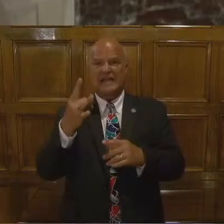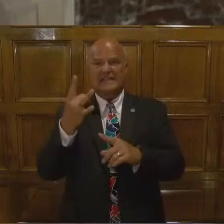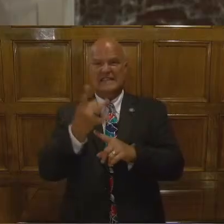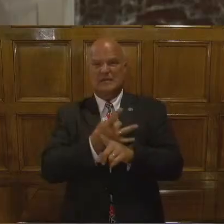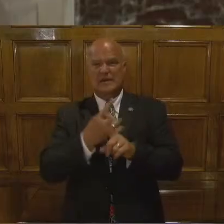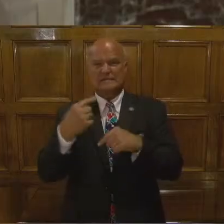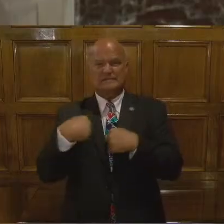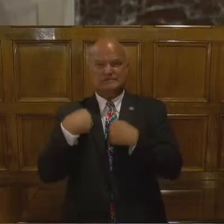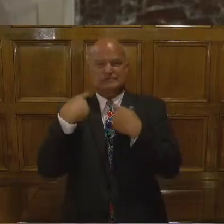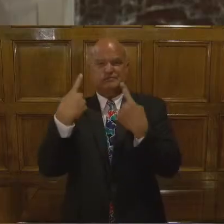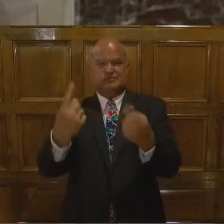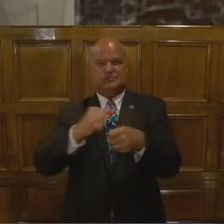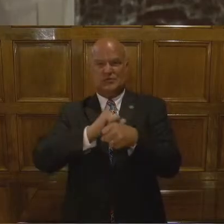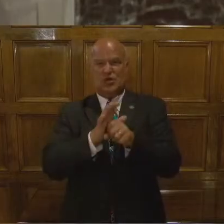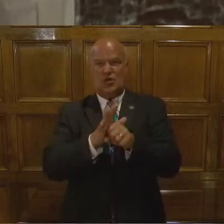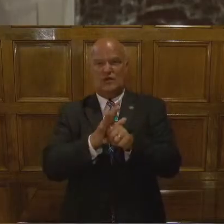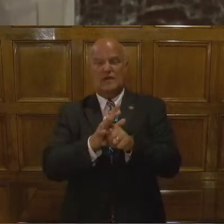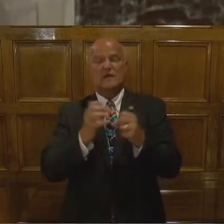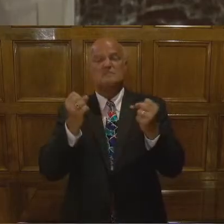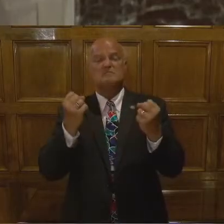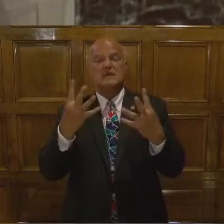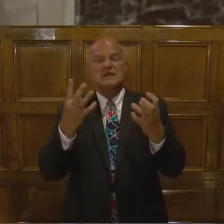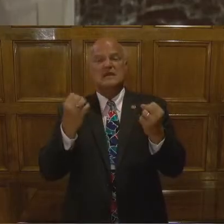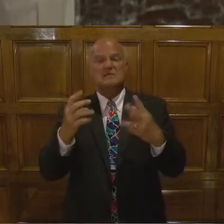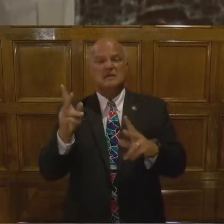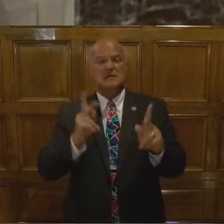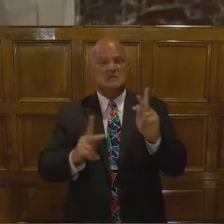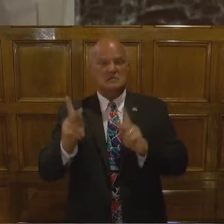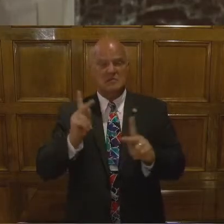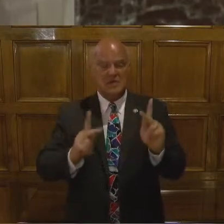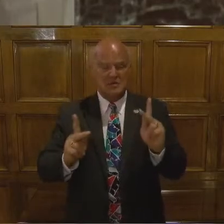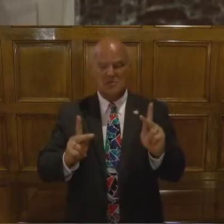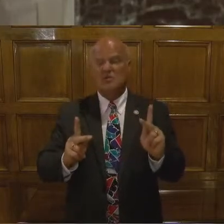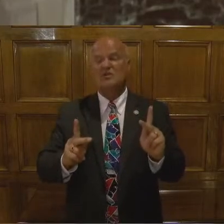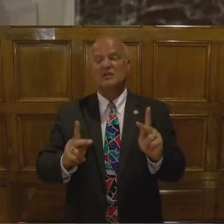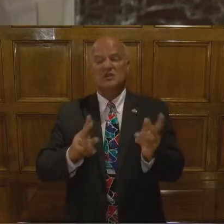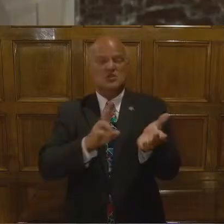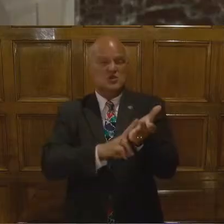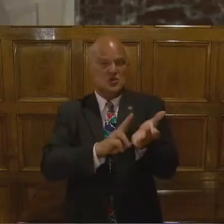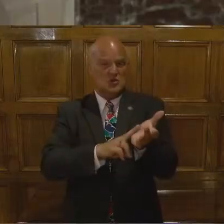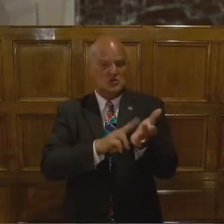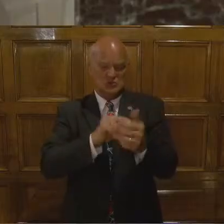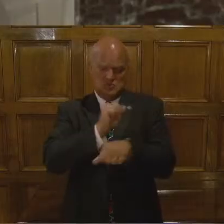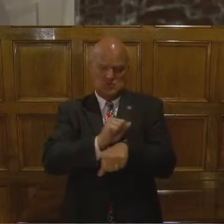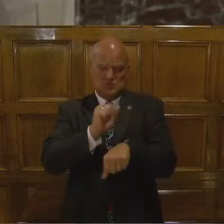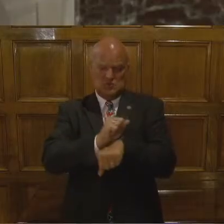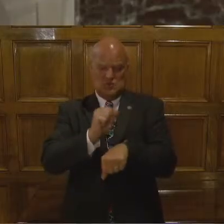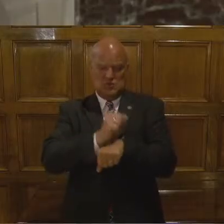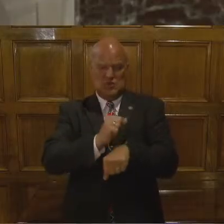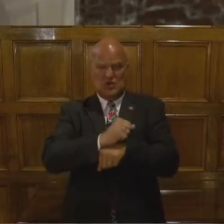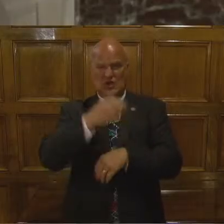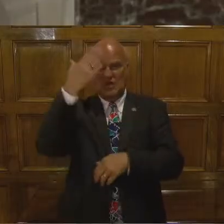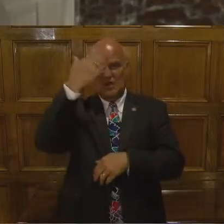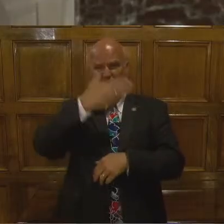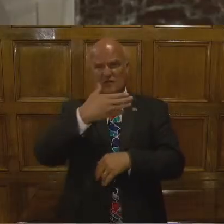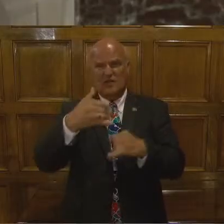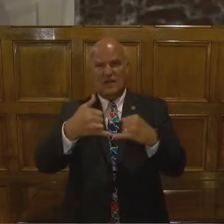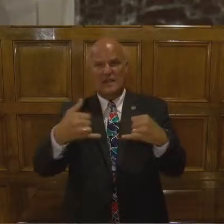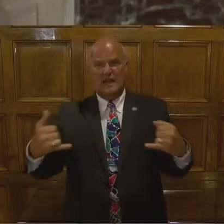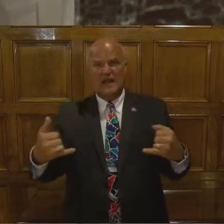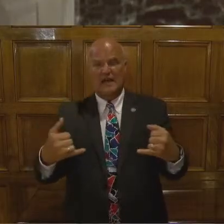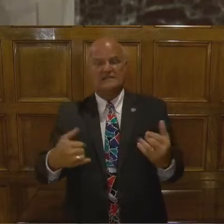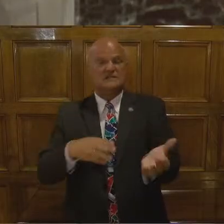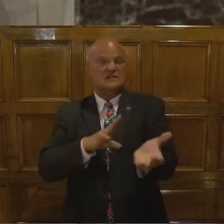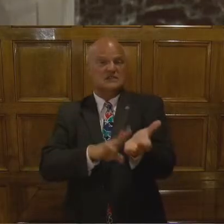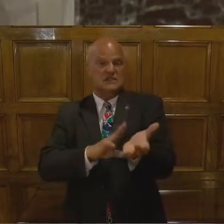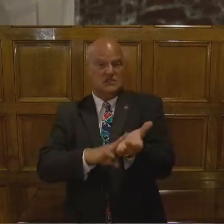into this. And so we have a lot of people, a lot of frontline caregivers, nurses, physicians,